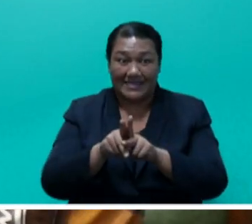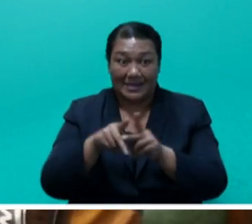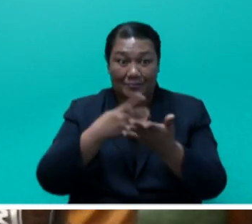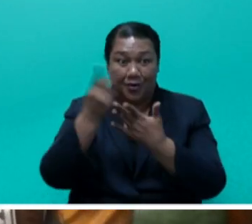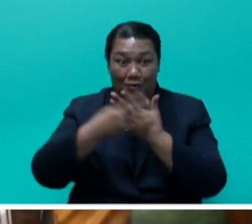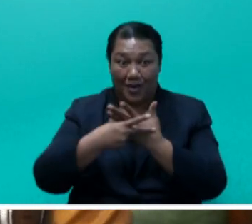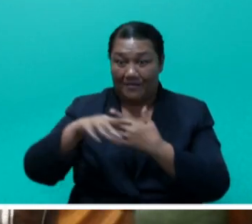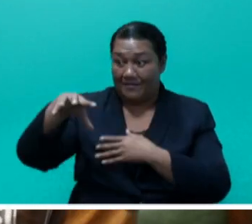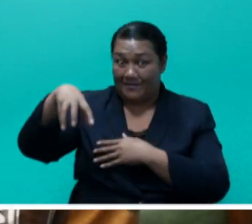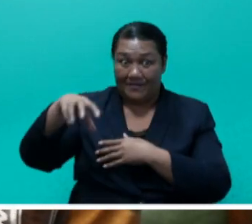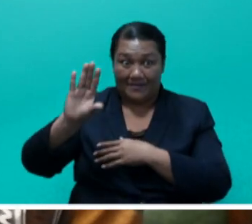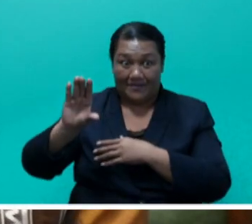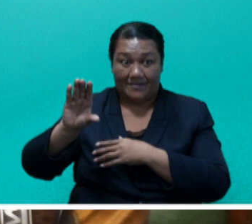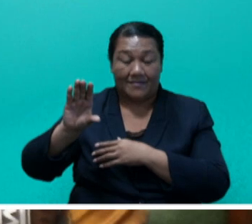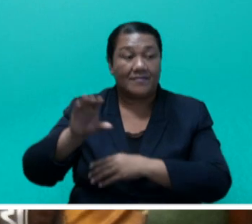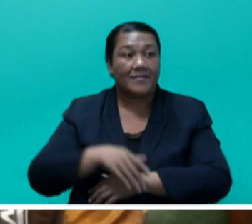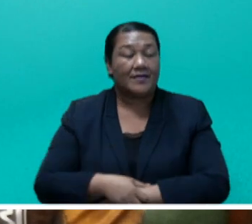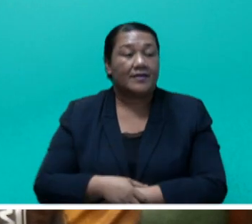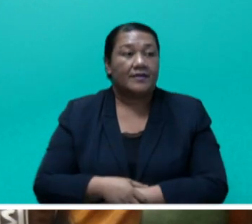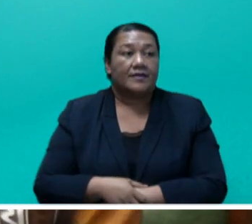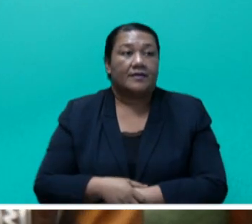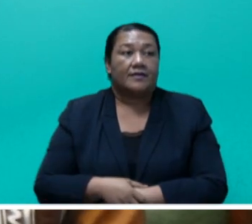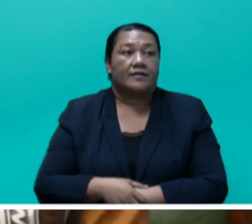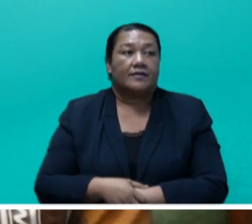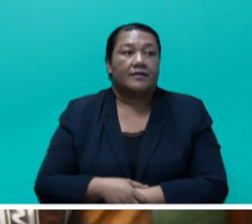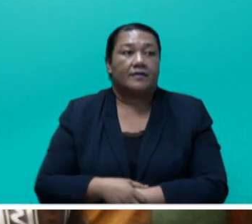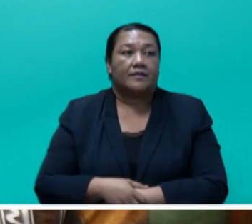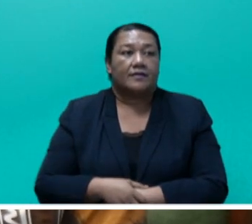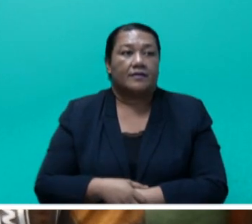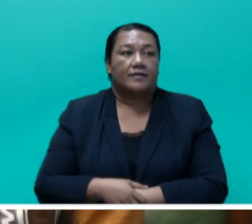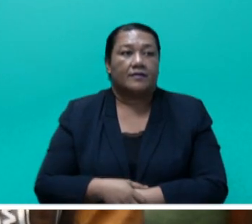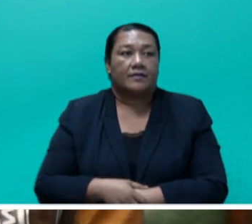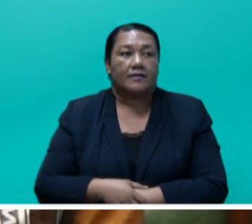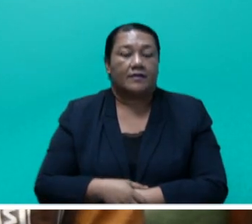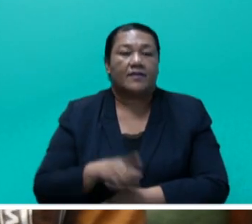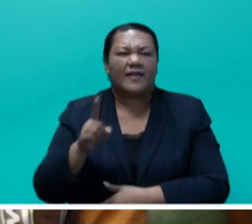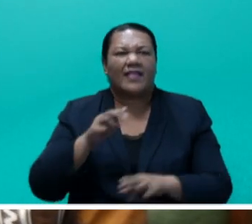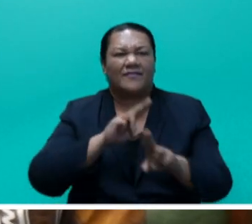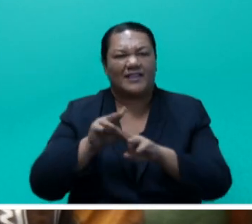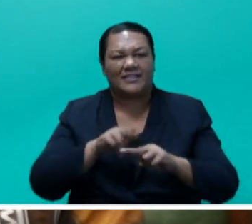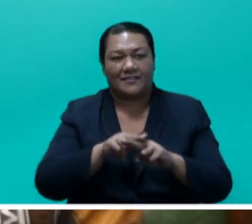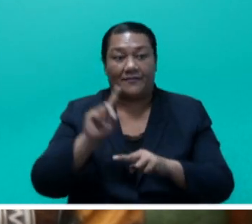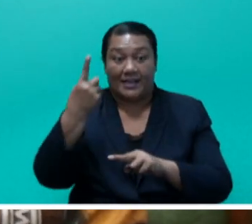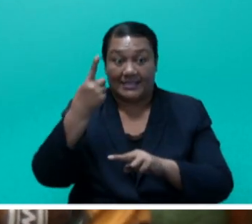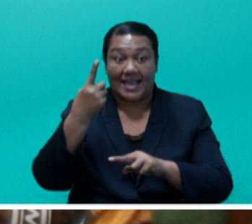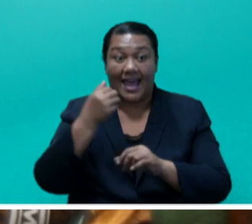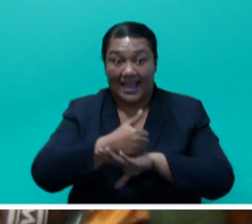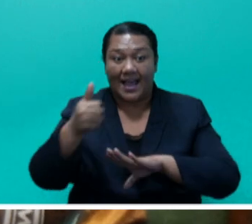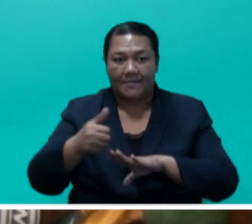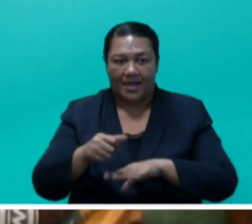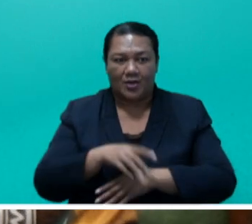was actually the brainchild of the Fiji First government. And I think it was a